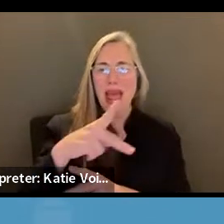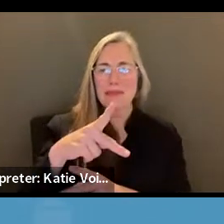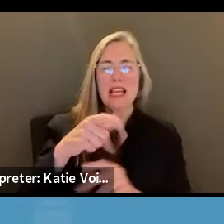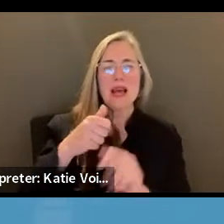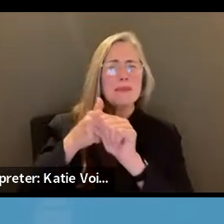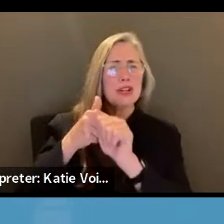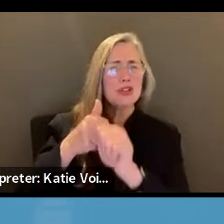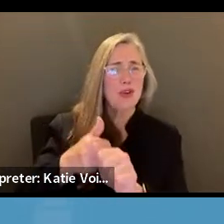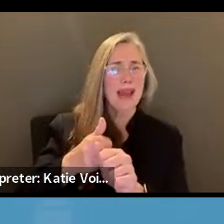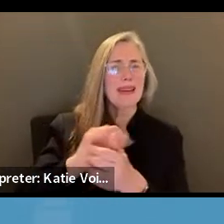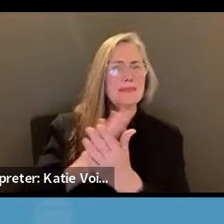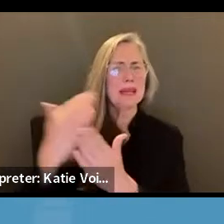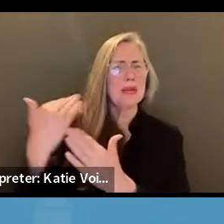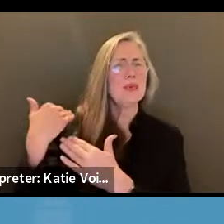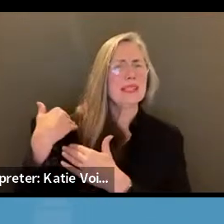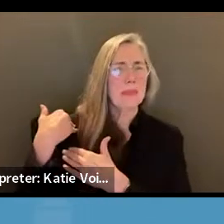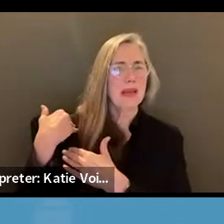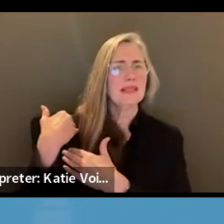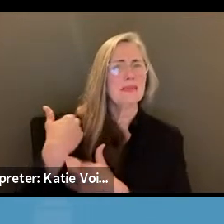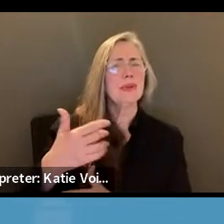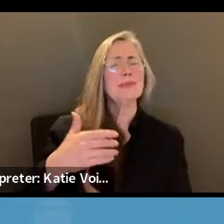responsible for it as well? So.